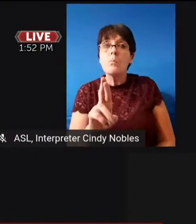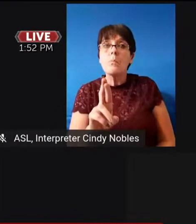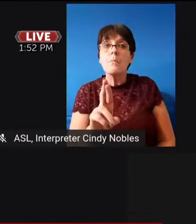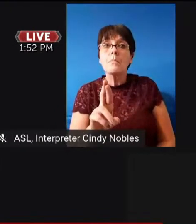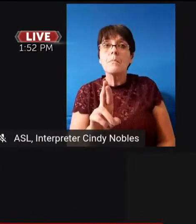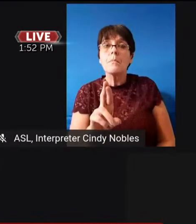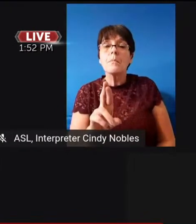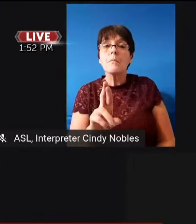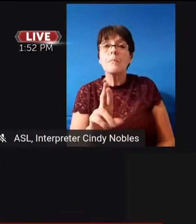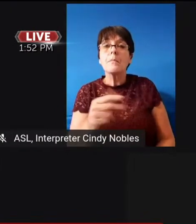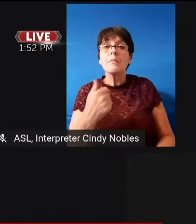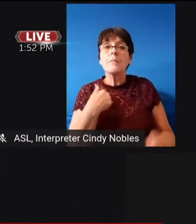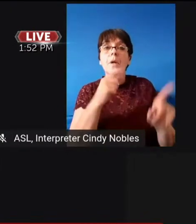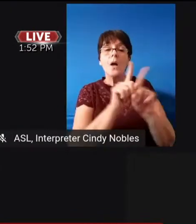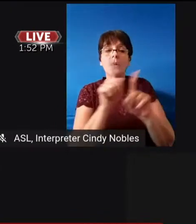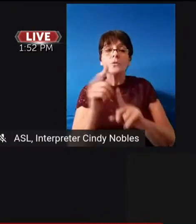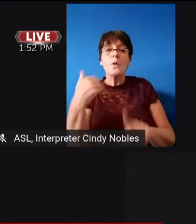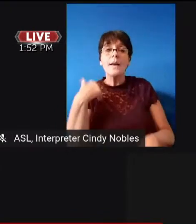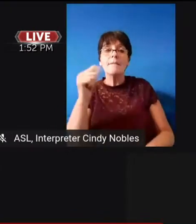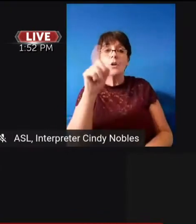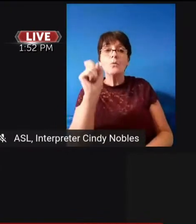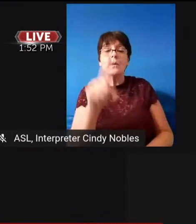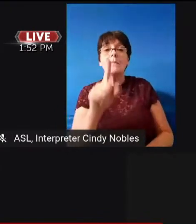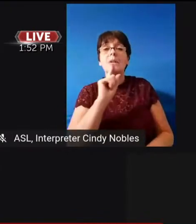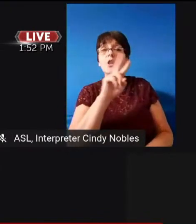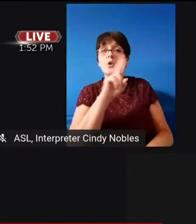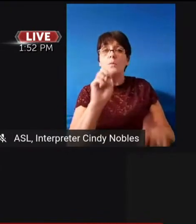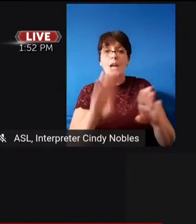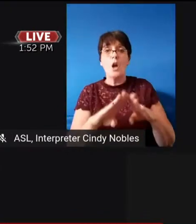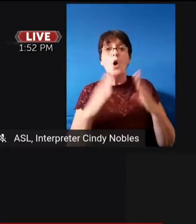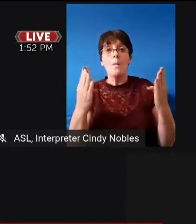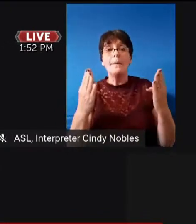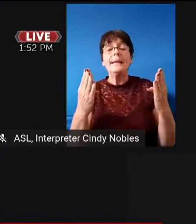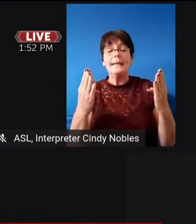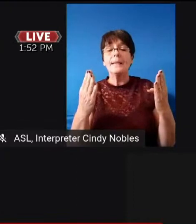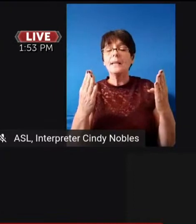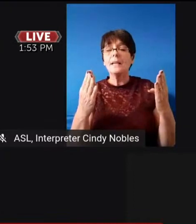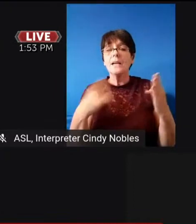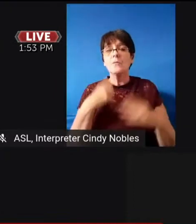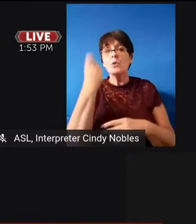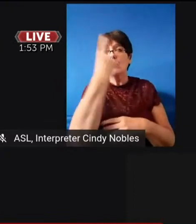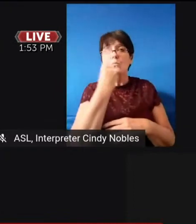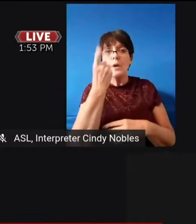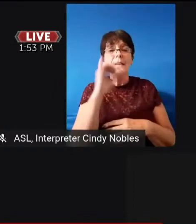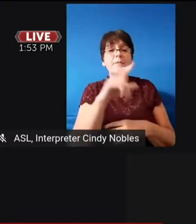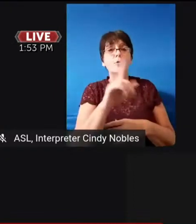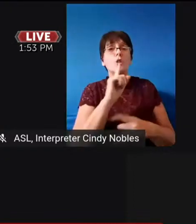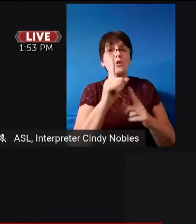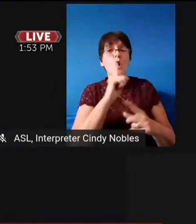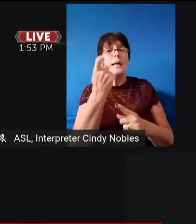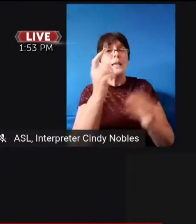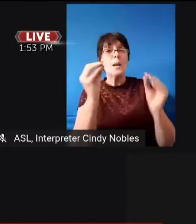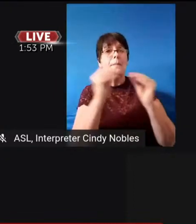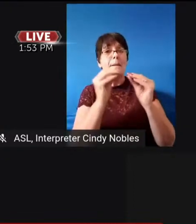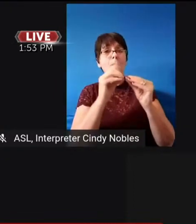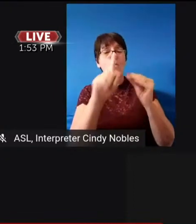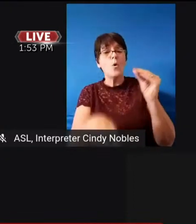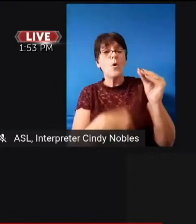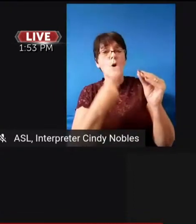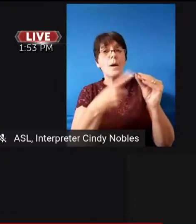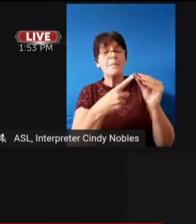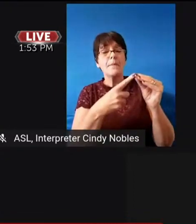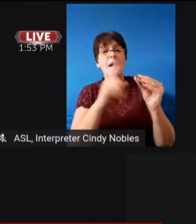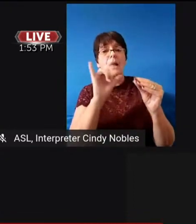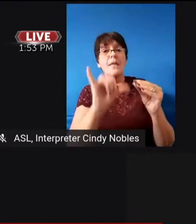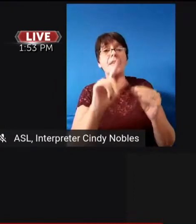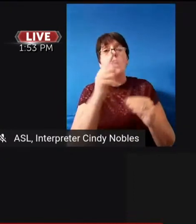I also had a question about the reopening tiers. I was wondering if you could talk a little bit more about the